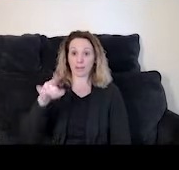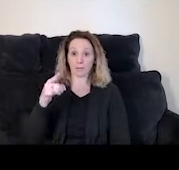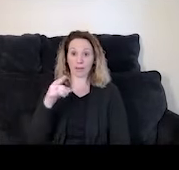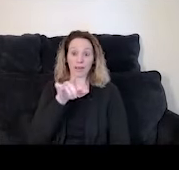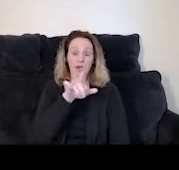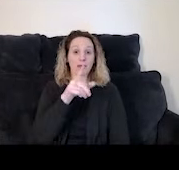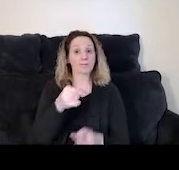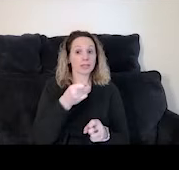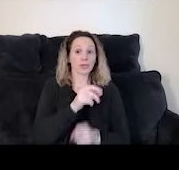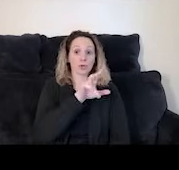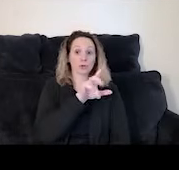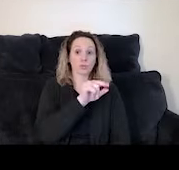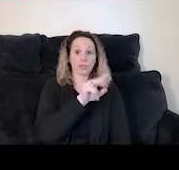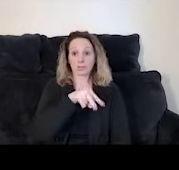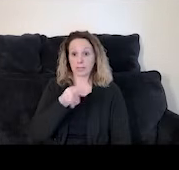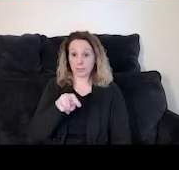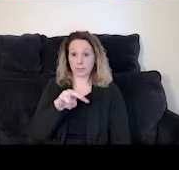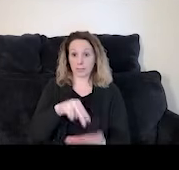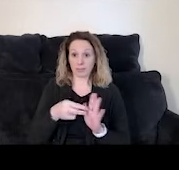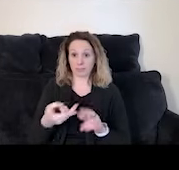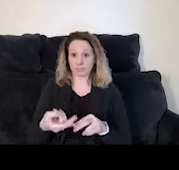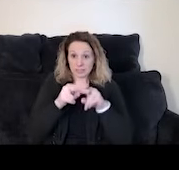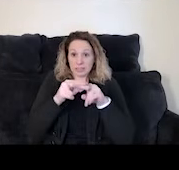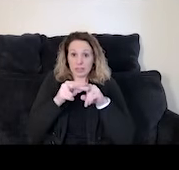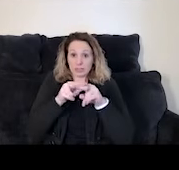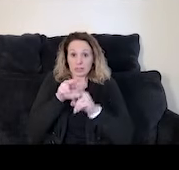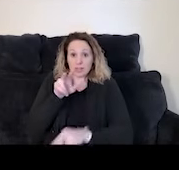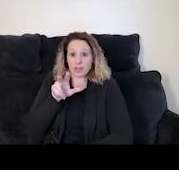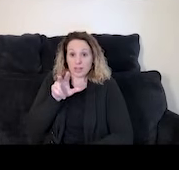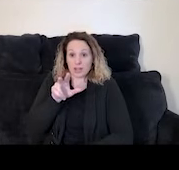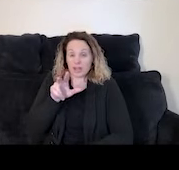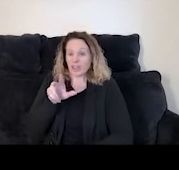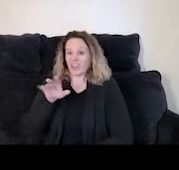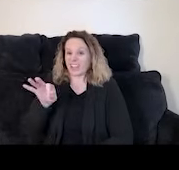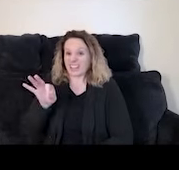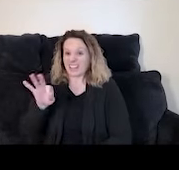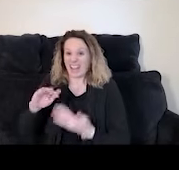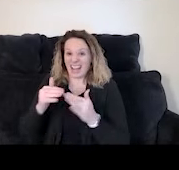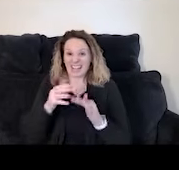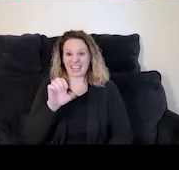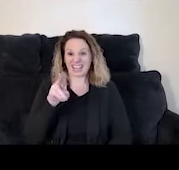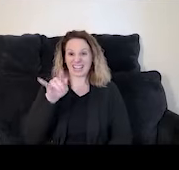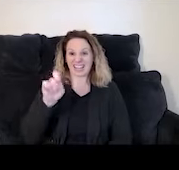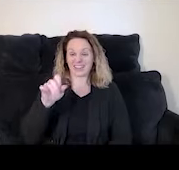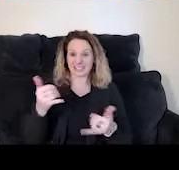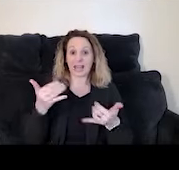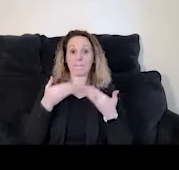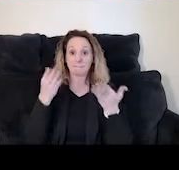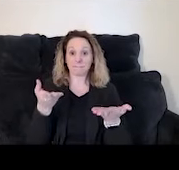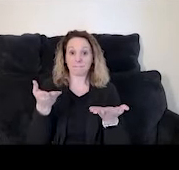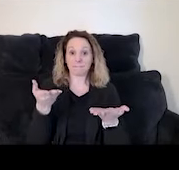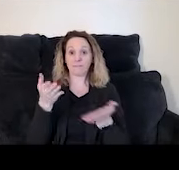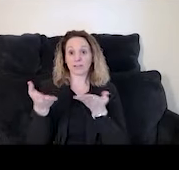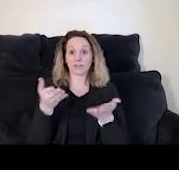2022, we are up to 39 counties that are currently providing services, with